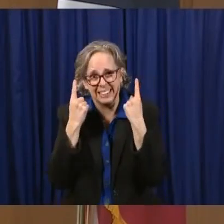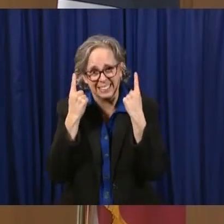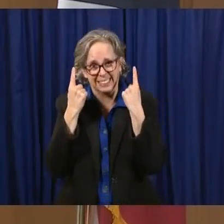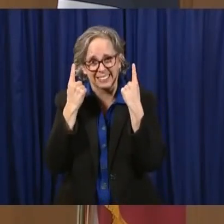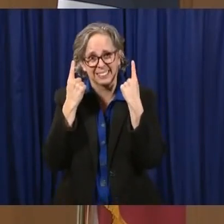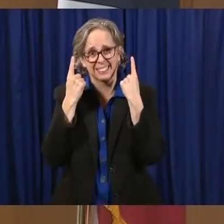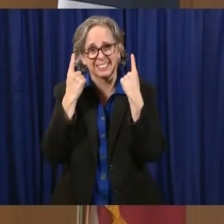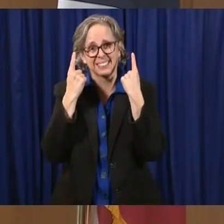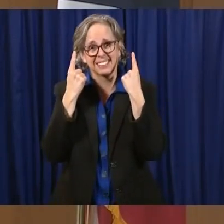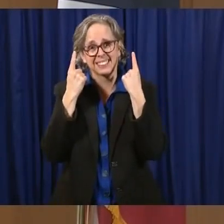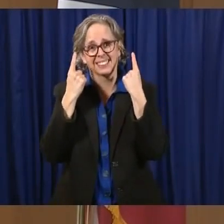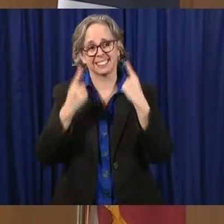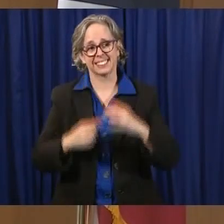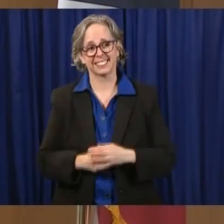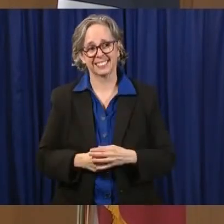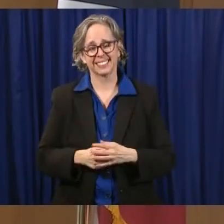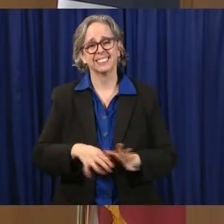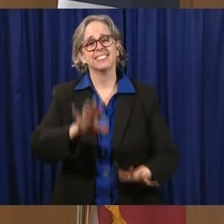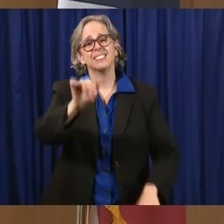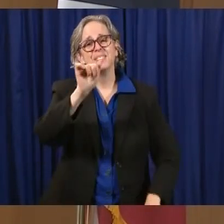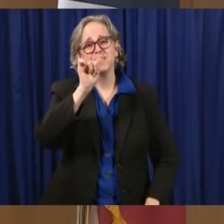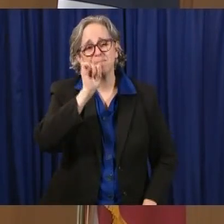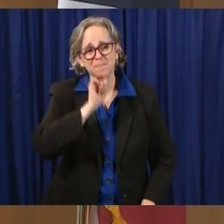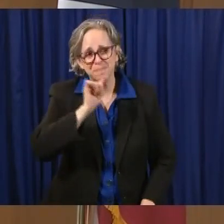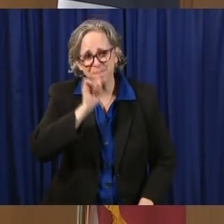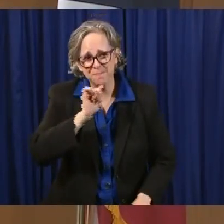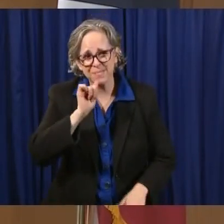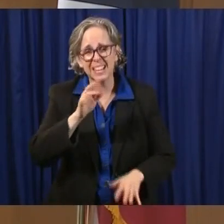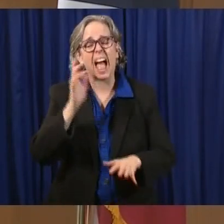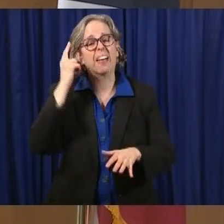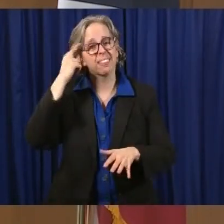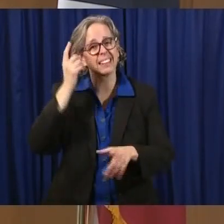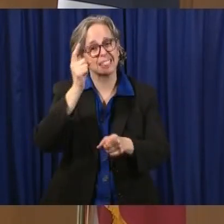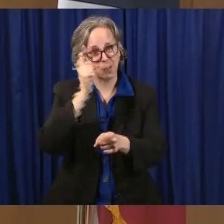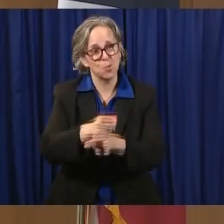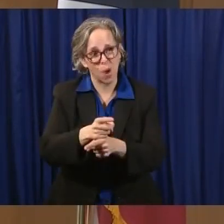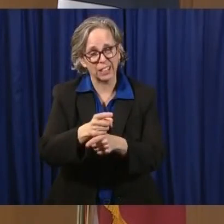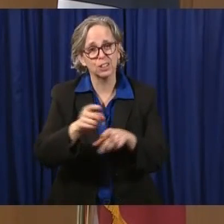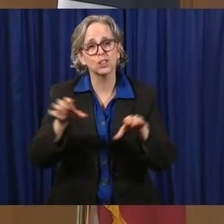we're going to have to do what we think is right, and we're going to have to do it the right way.